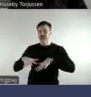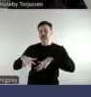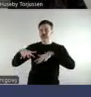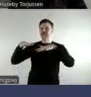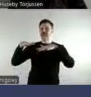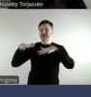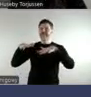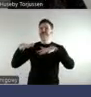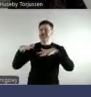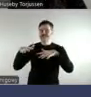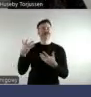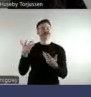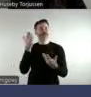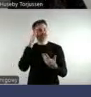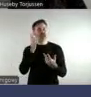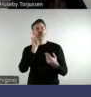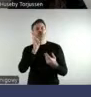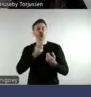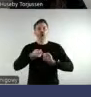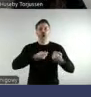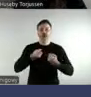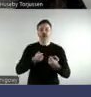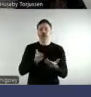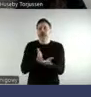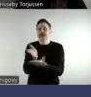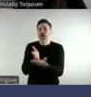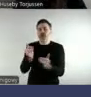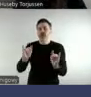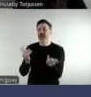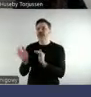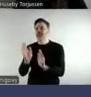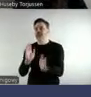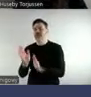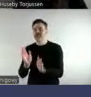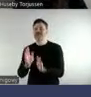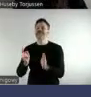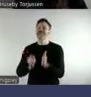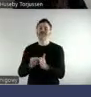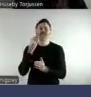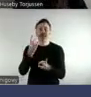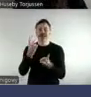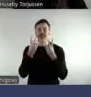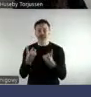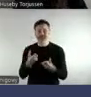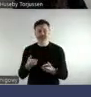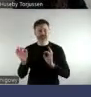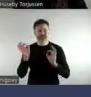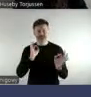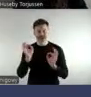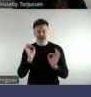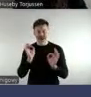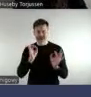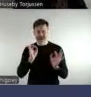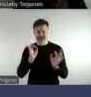coordinating how to get in and out of an area like this is very useful. So this is also a good example on why the